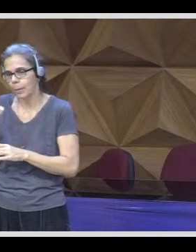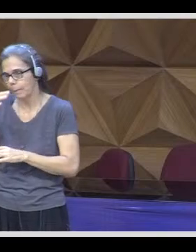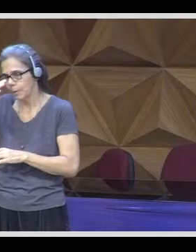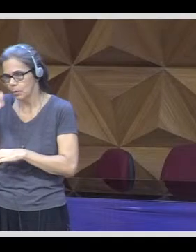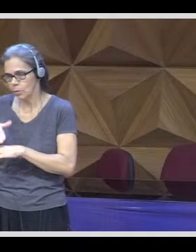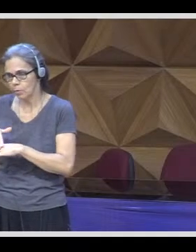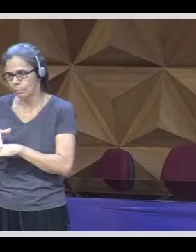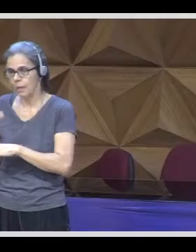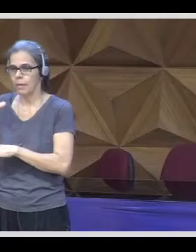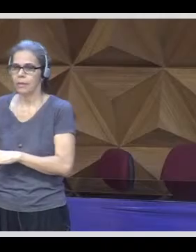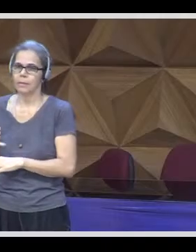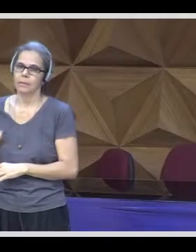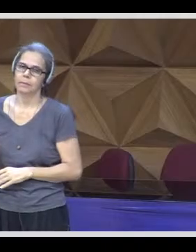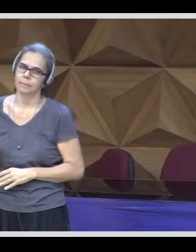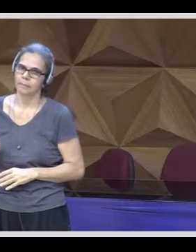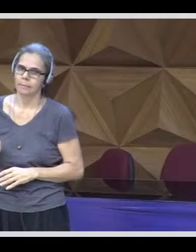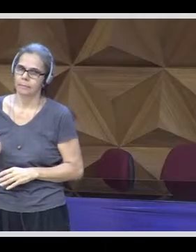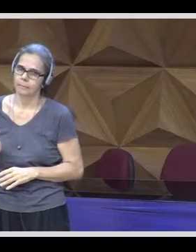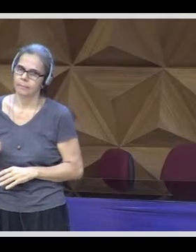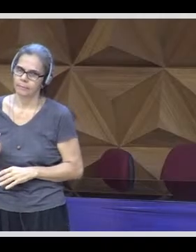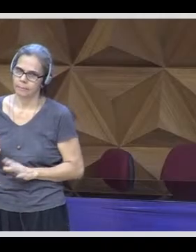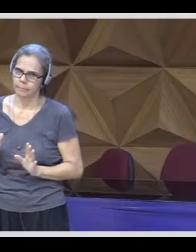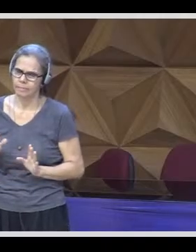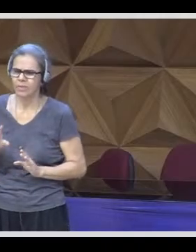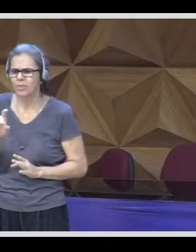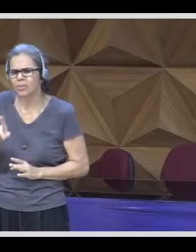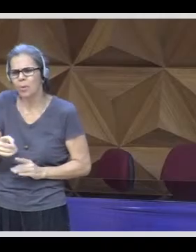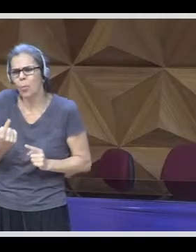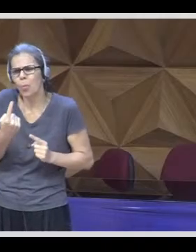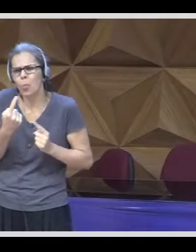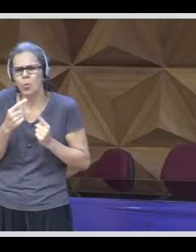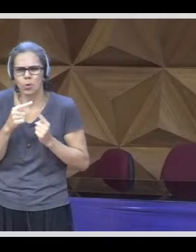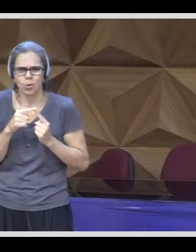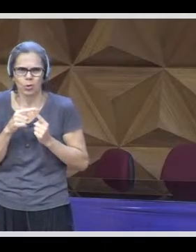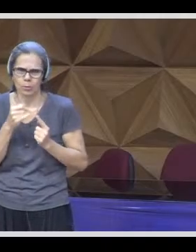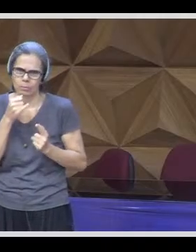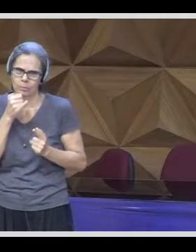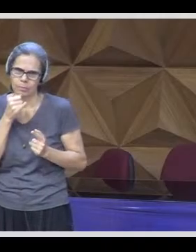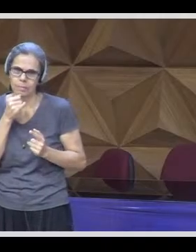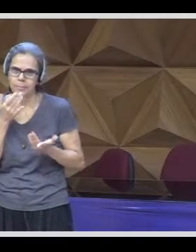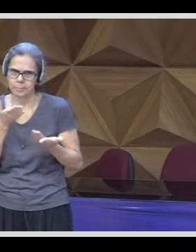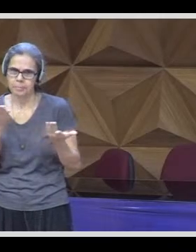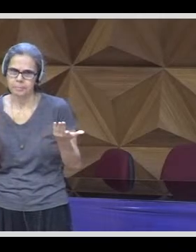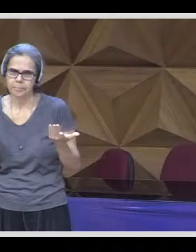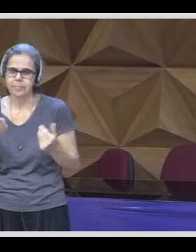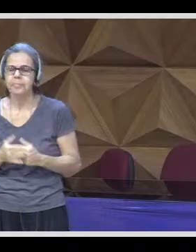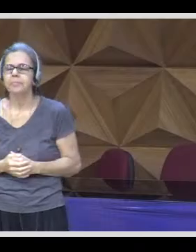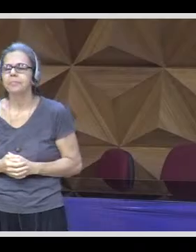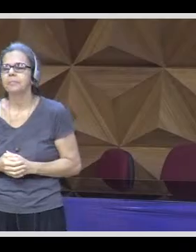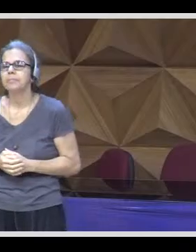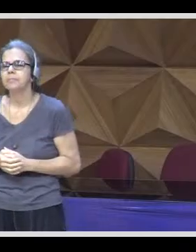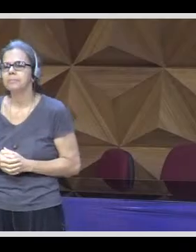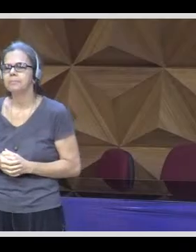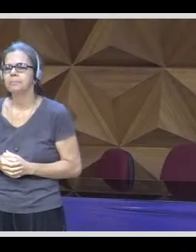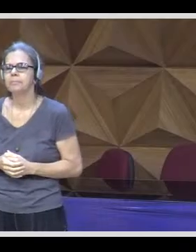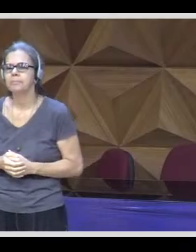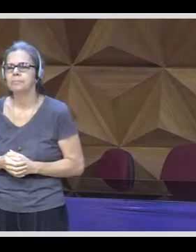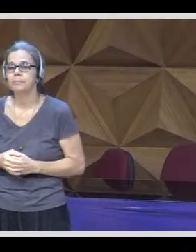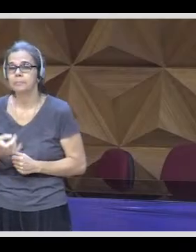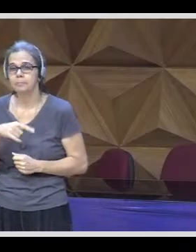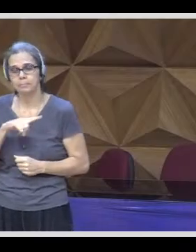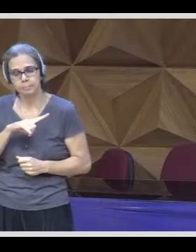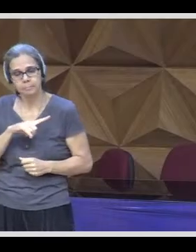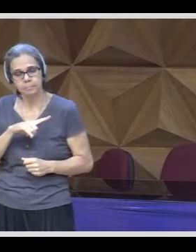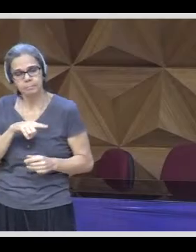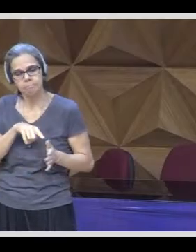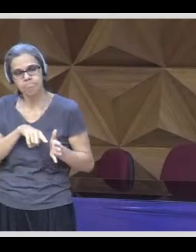This is just to give an example. So what we did was this. We gathered streams with tags related to